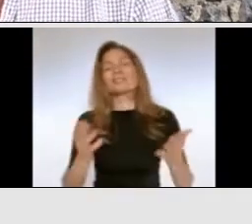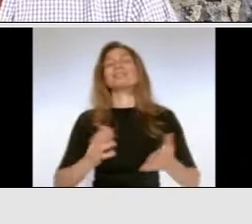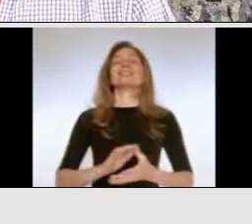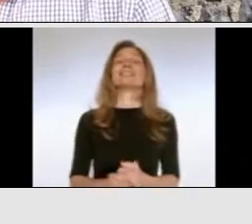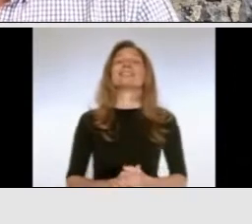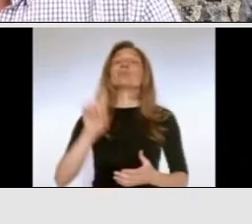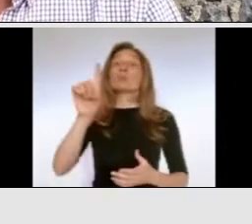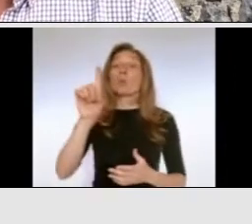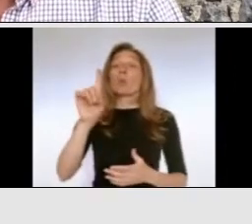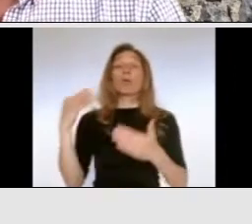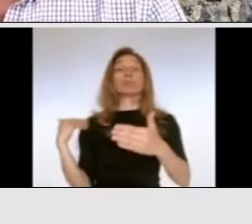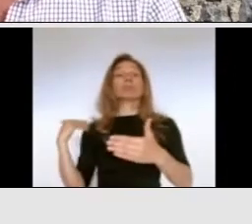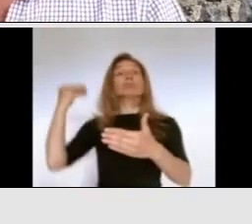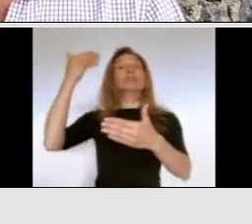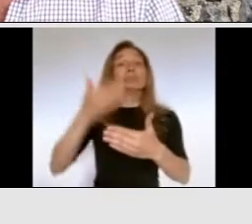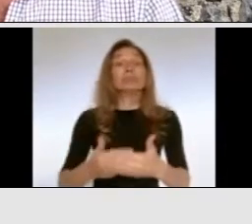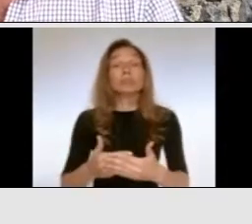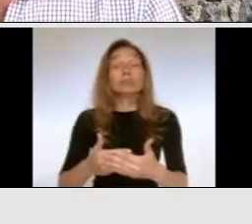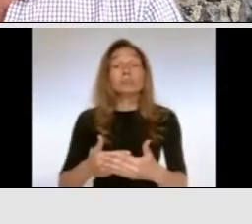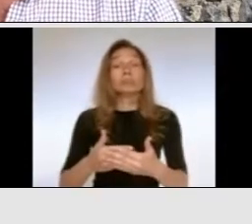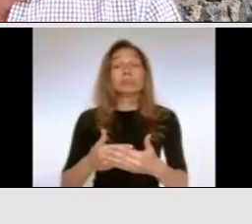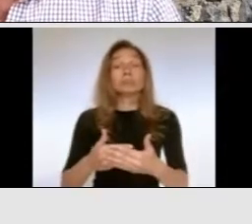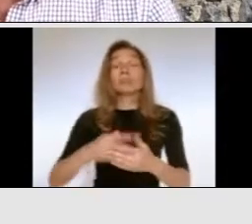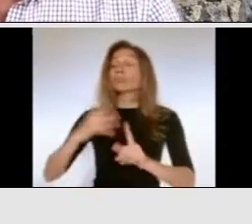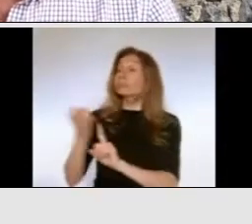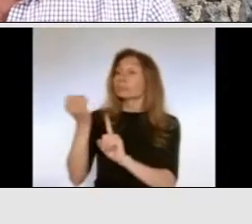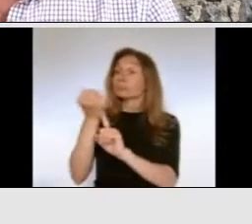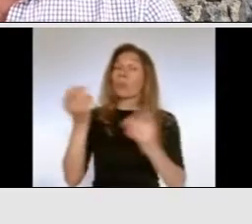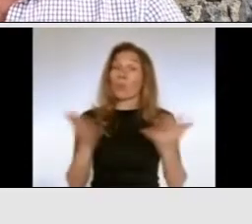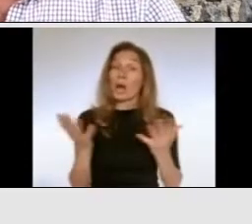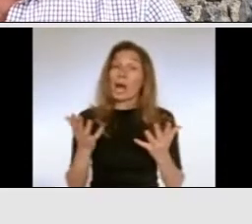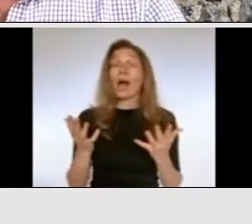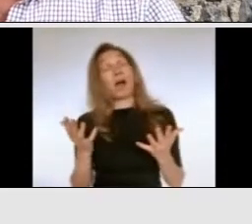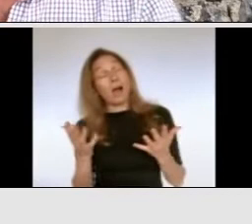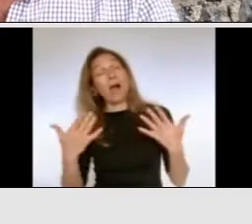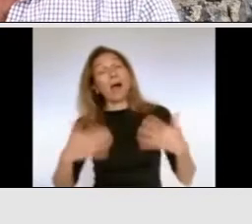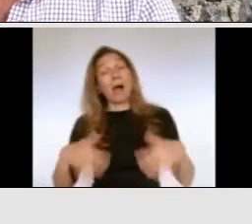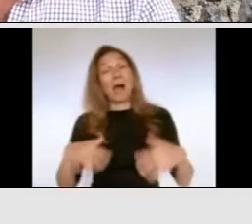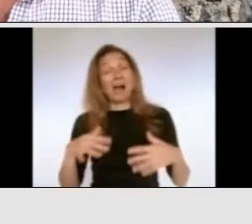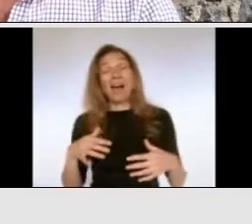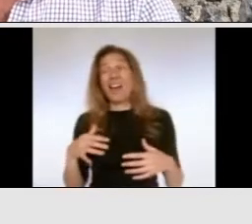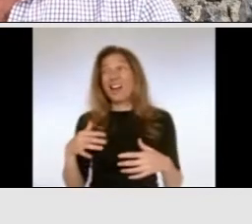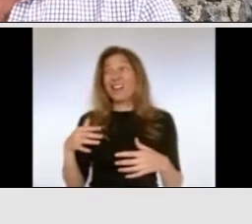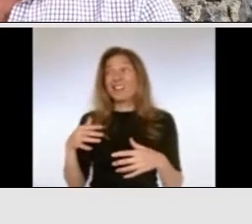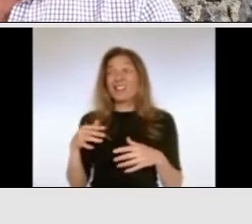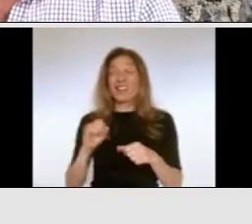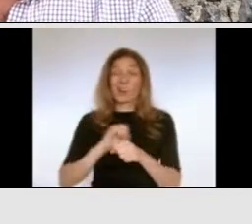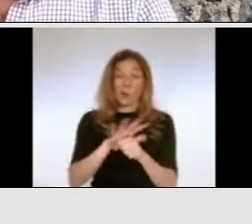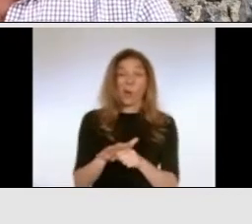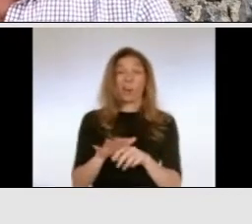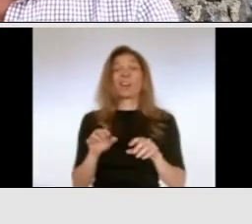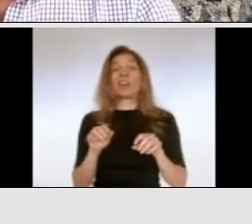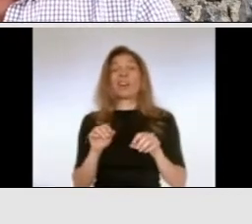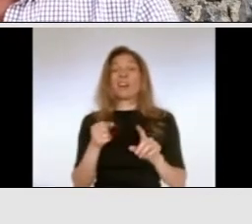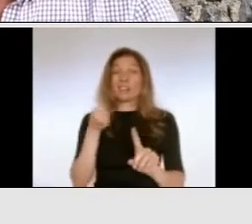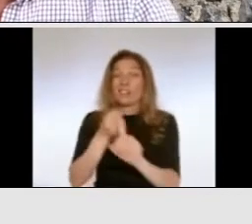Okay, so progress to date for the project. To be honest, I think given the difficulties of the situation that we're living in,